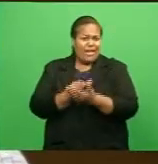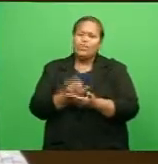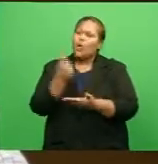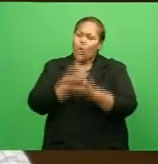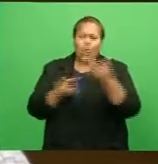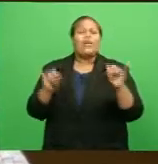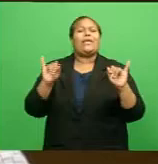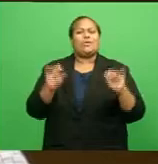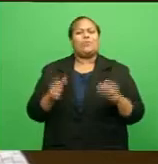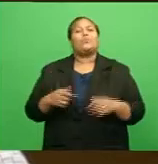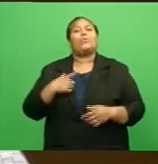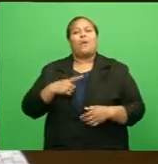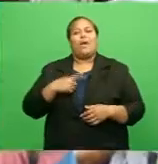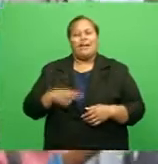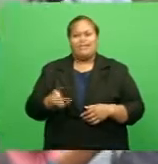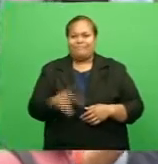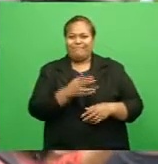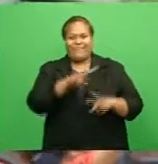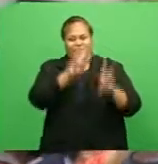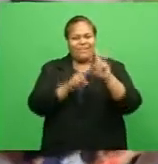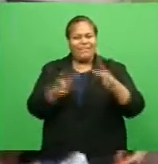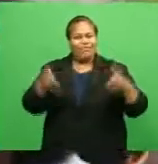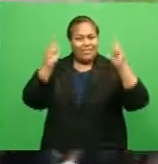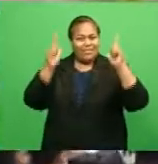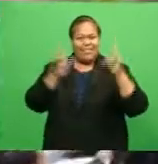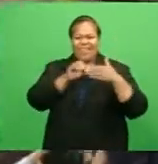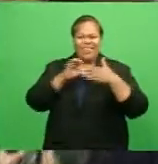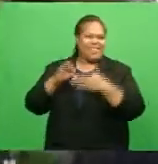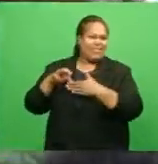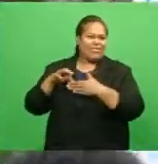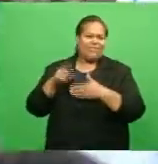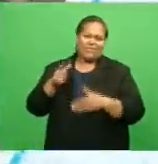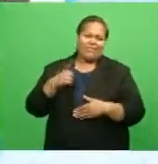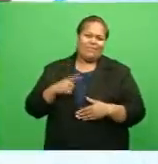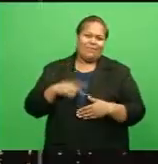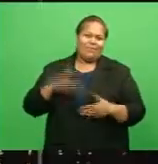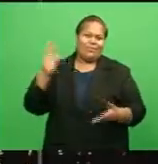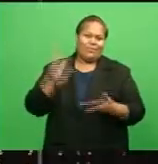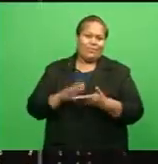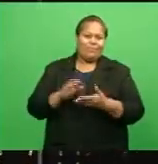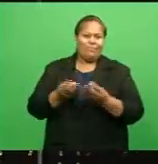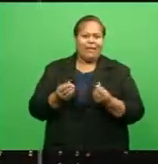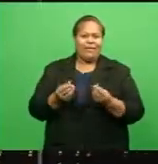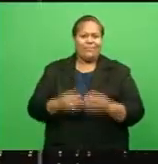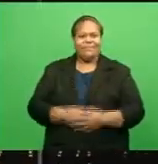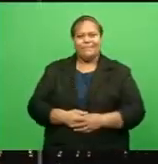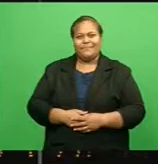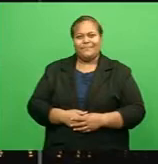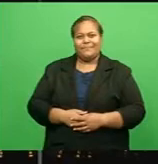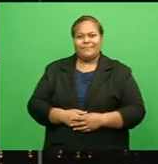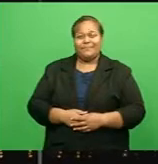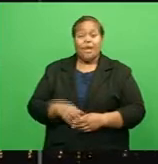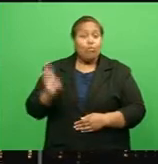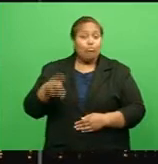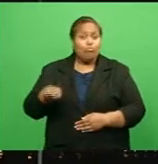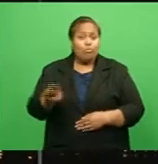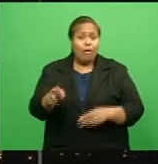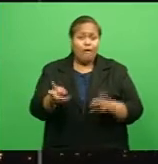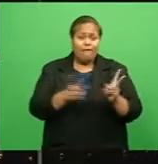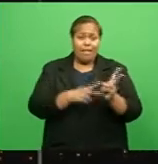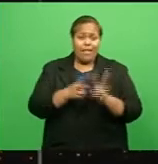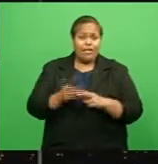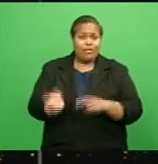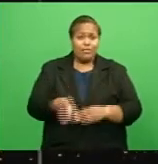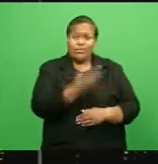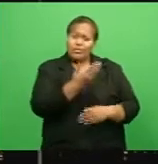issue of AHLUWALIA's leadership. Edwin Nund, FBC News. Ravi Ravi village in Bua has already lost